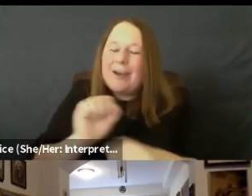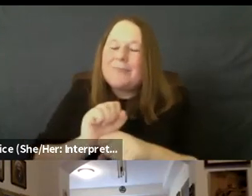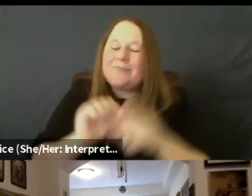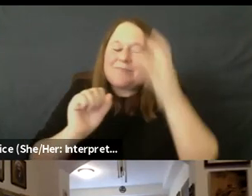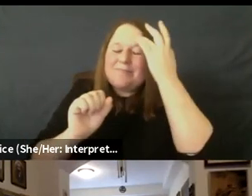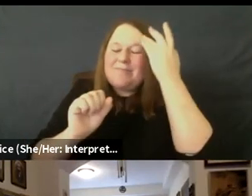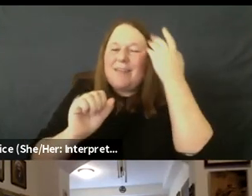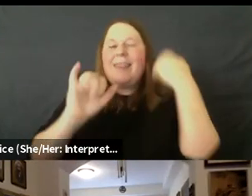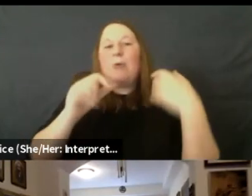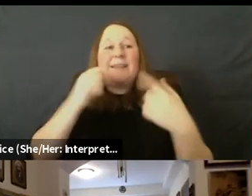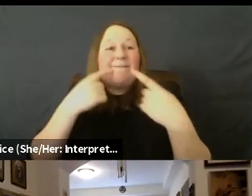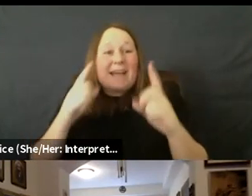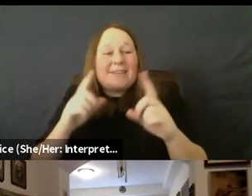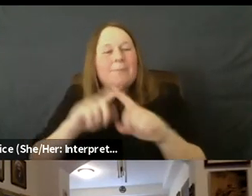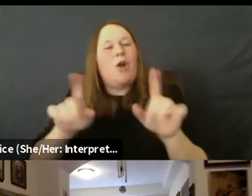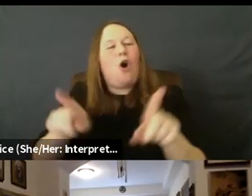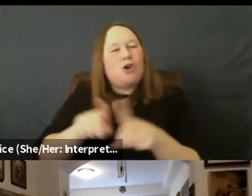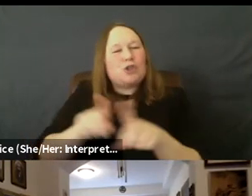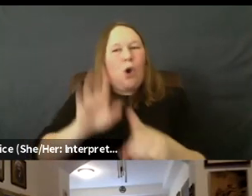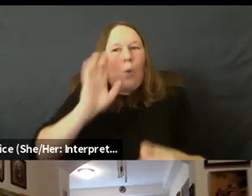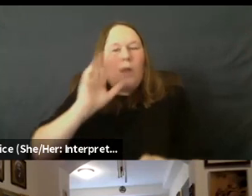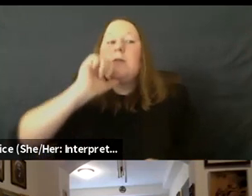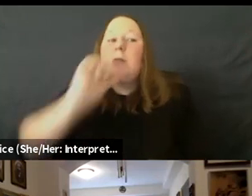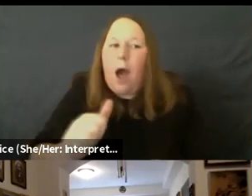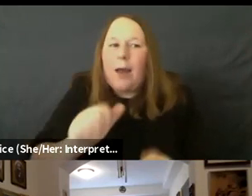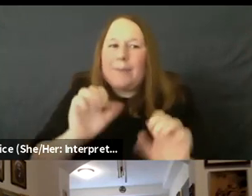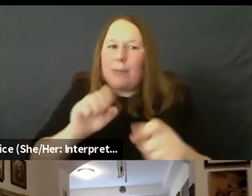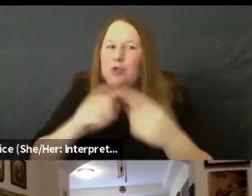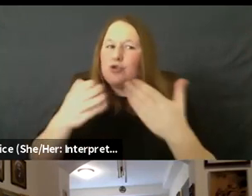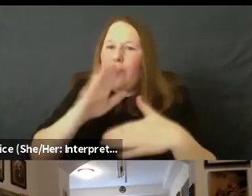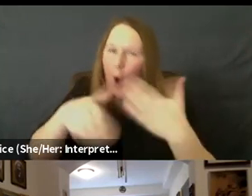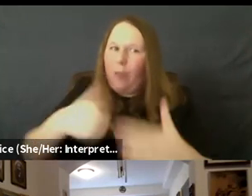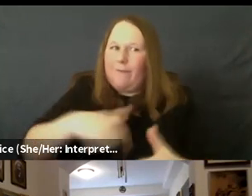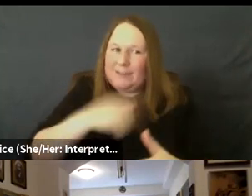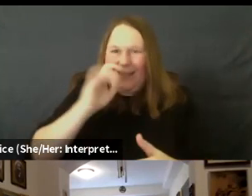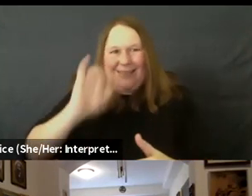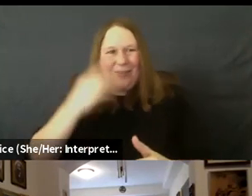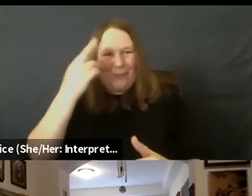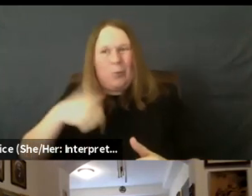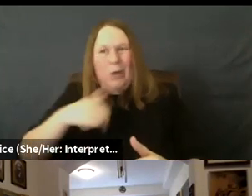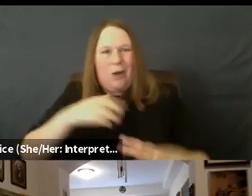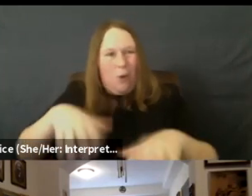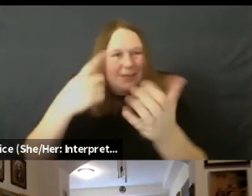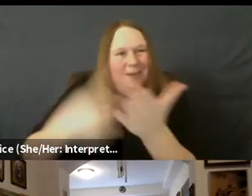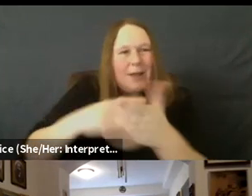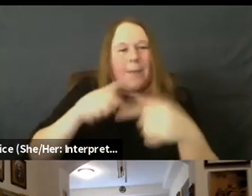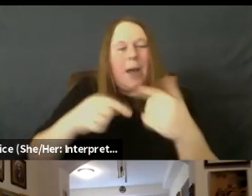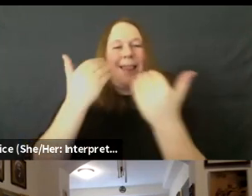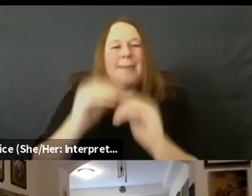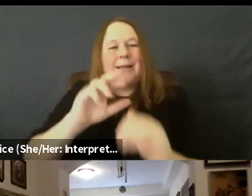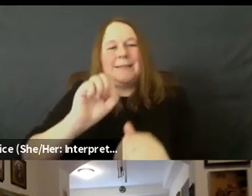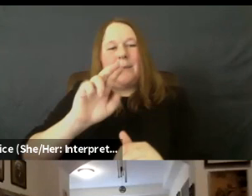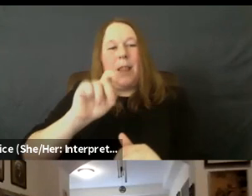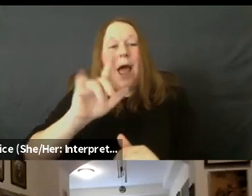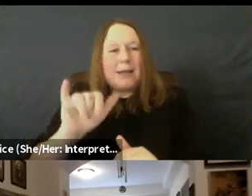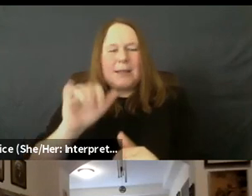that was not in fact effective, but also will not be able to serve all of us, because that's why there's a conversation about limited supplies, you know, it